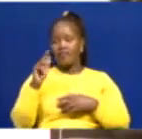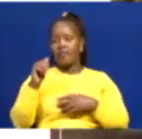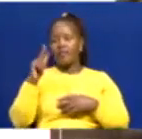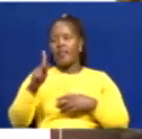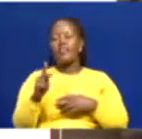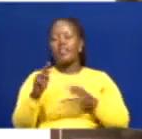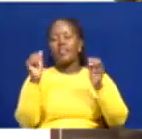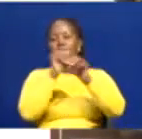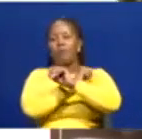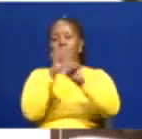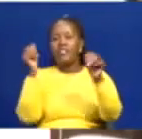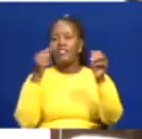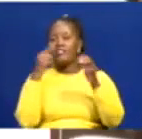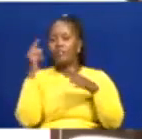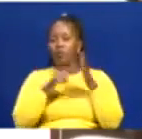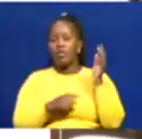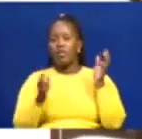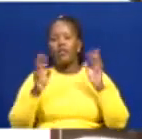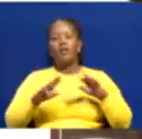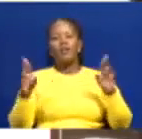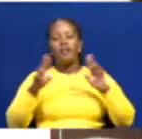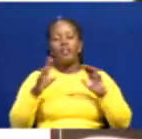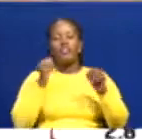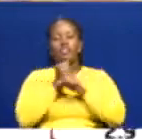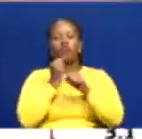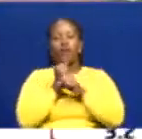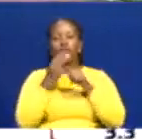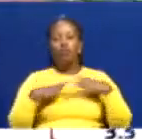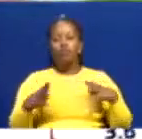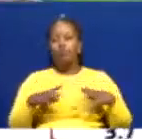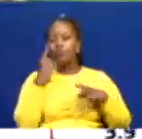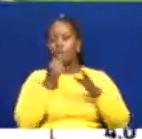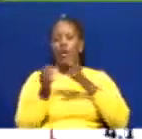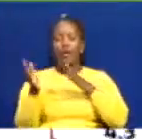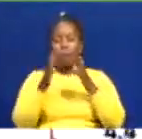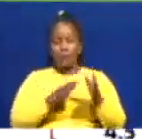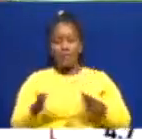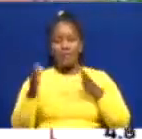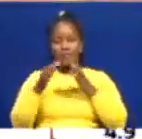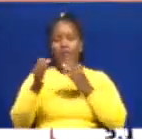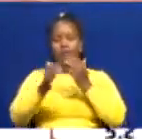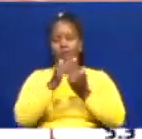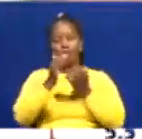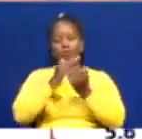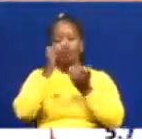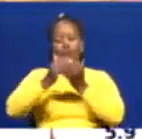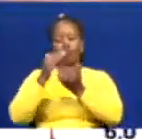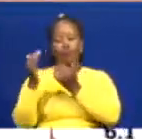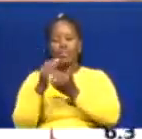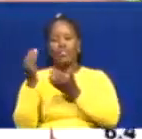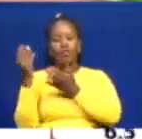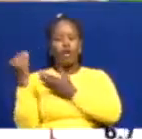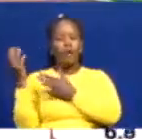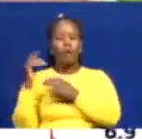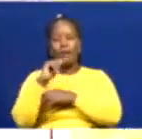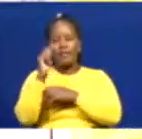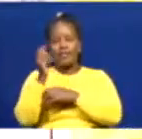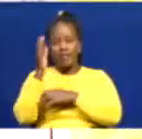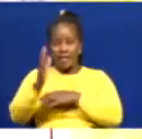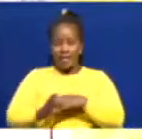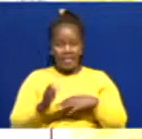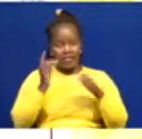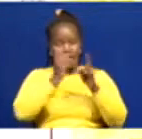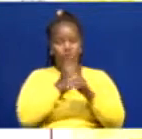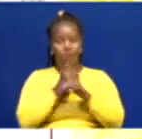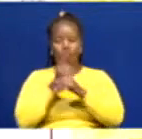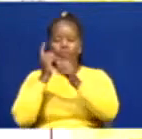he is ready to work closely with the marathon organizers to ensure they nurture upcoming Kenyan athletes from different counties. We